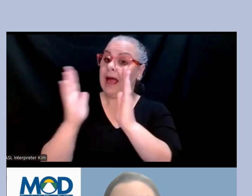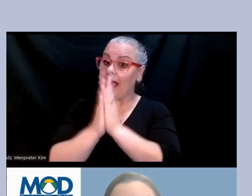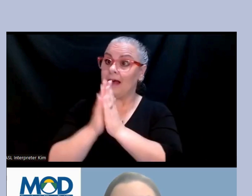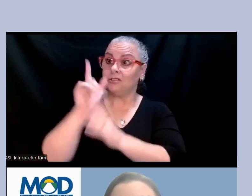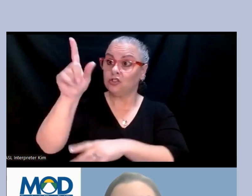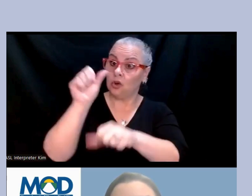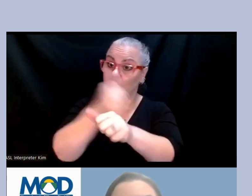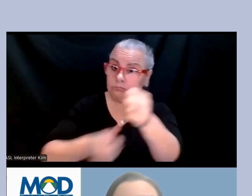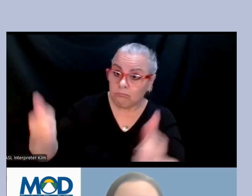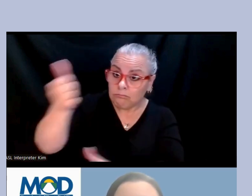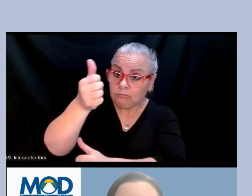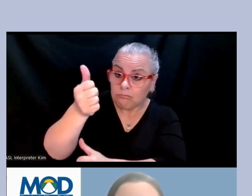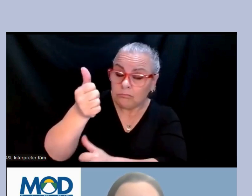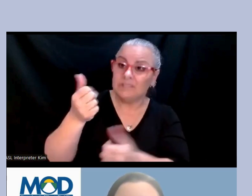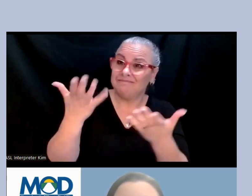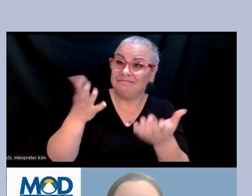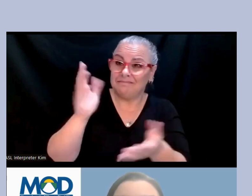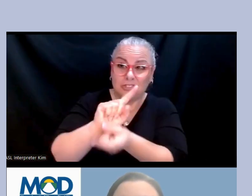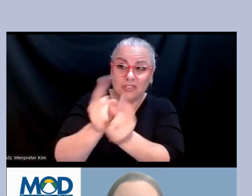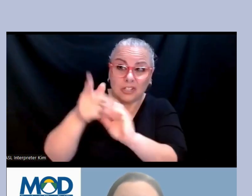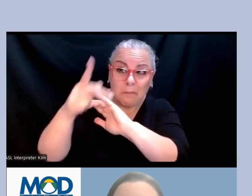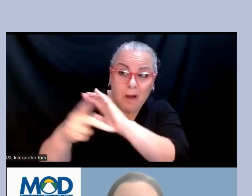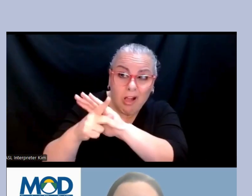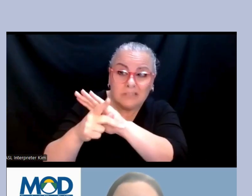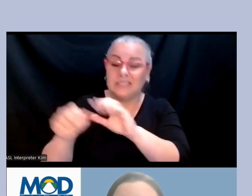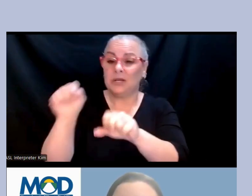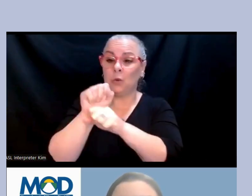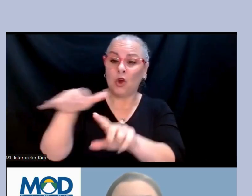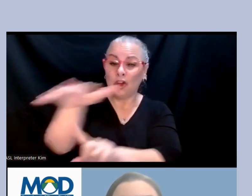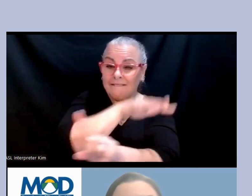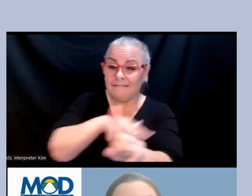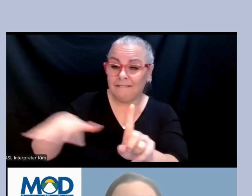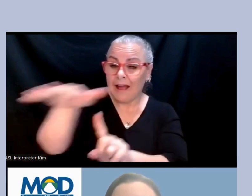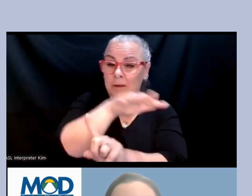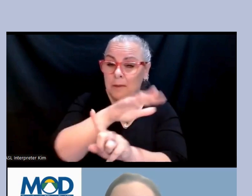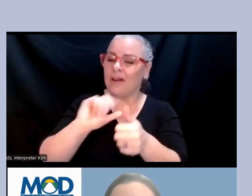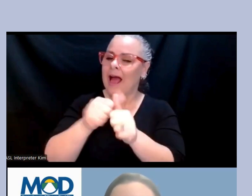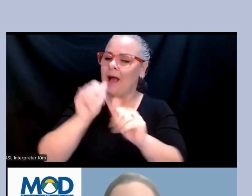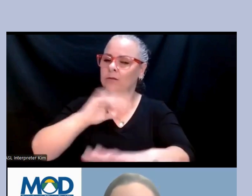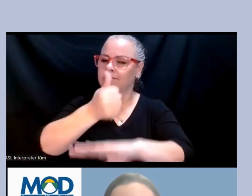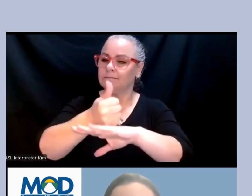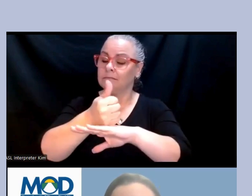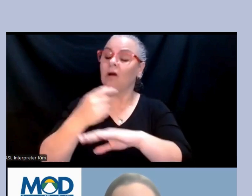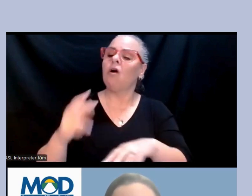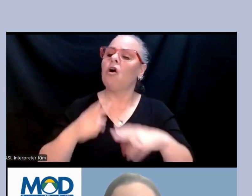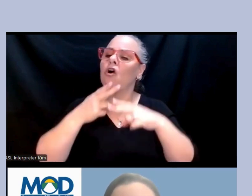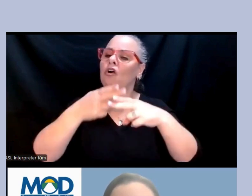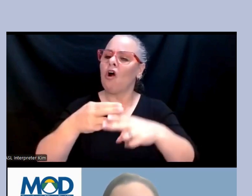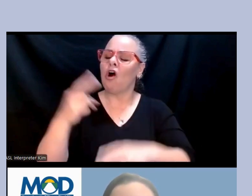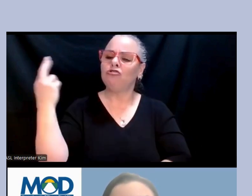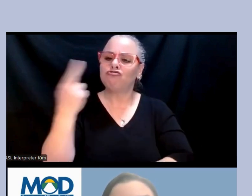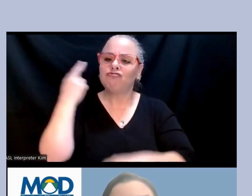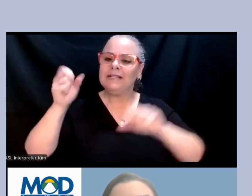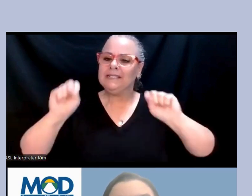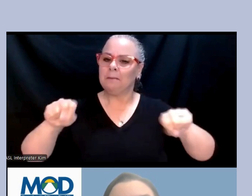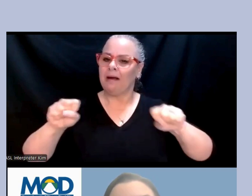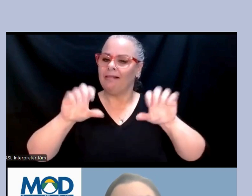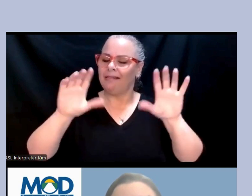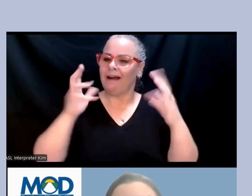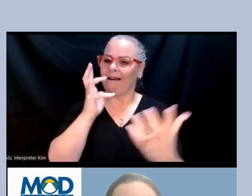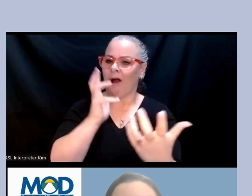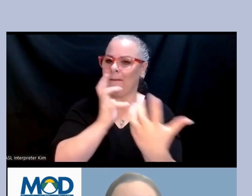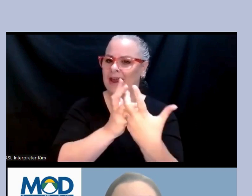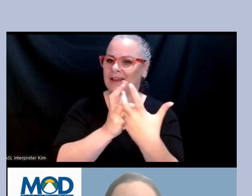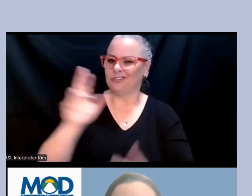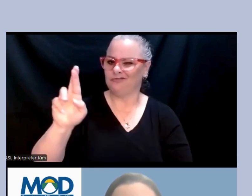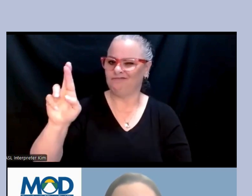to a policy, work environment, or how things are done. This is called a reasonable accommodation request. The